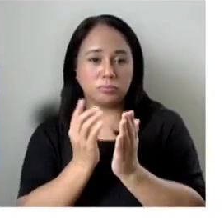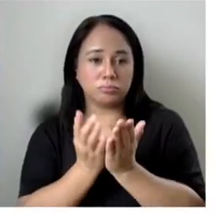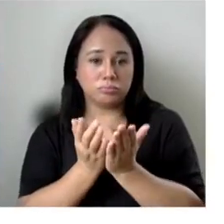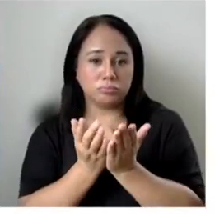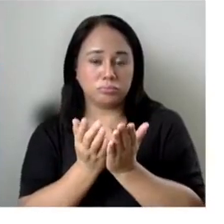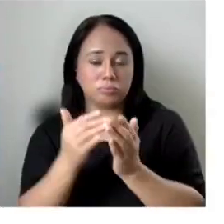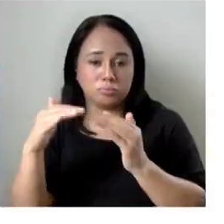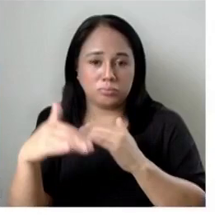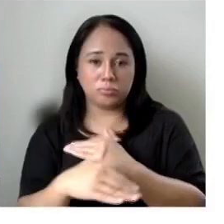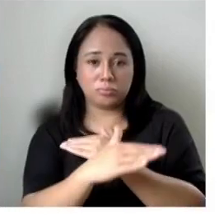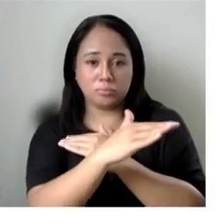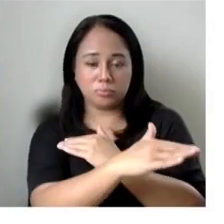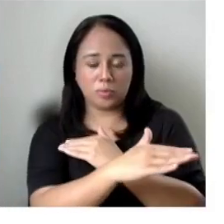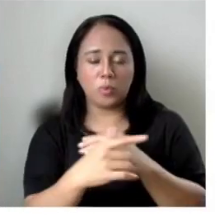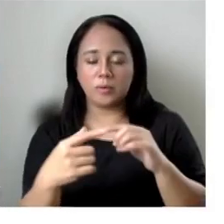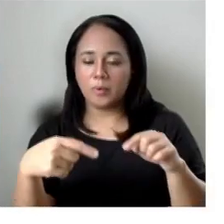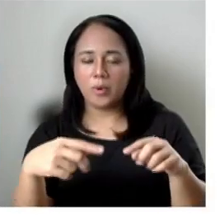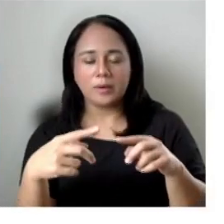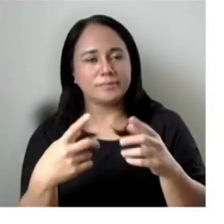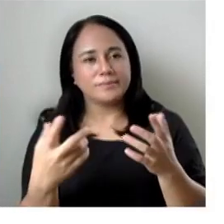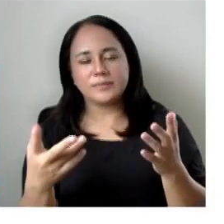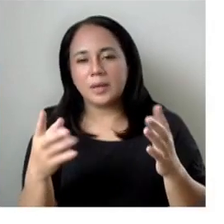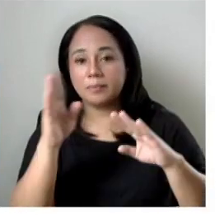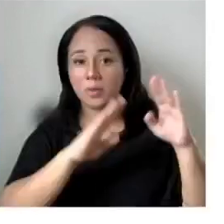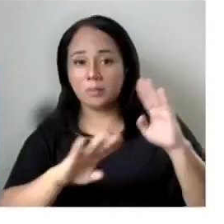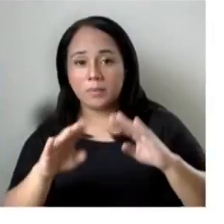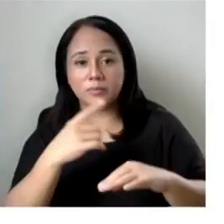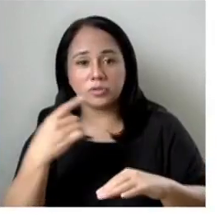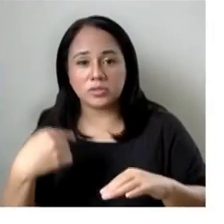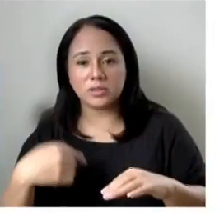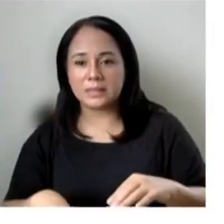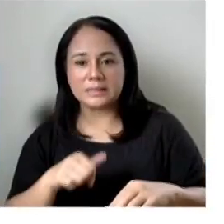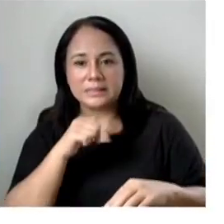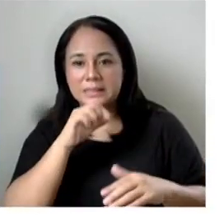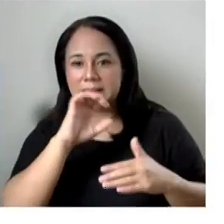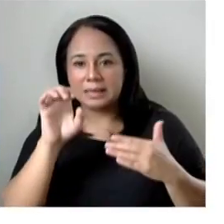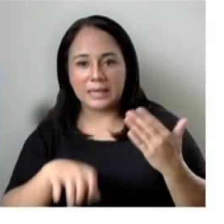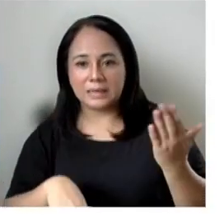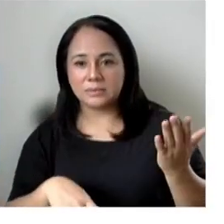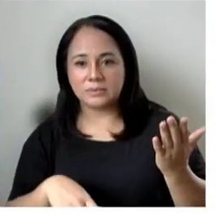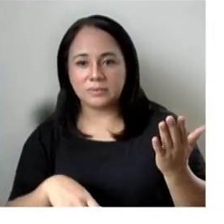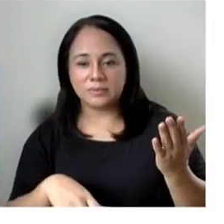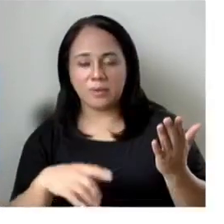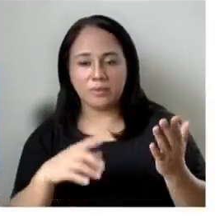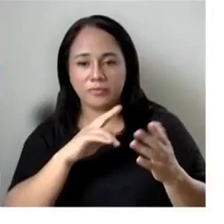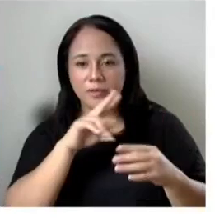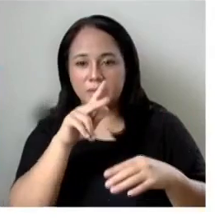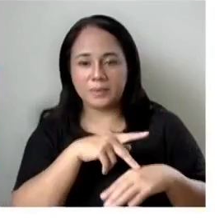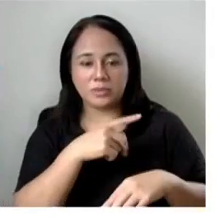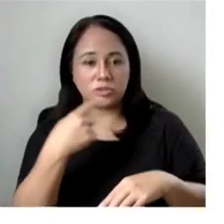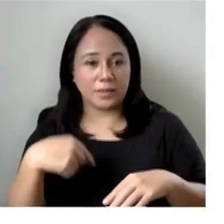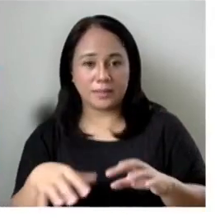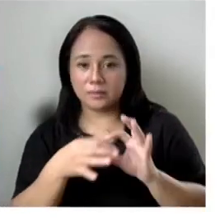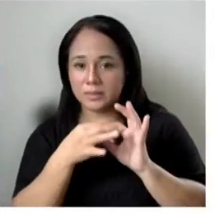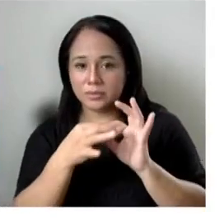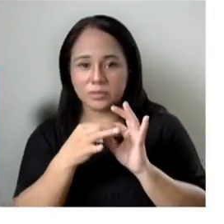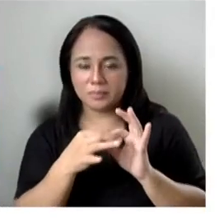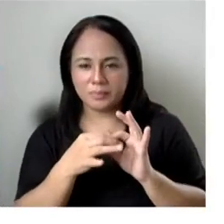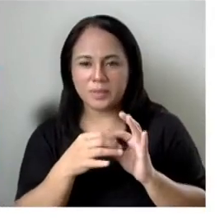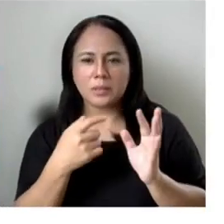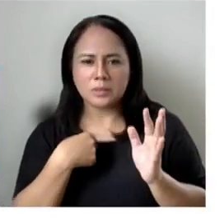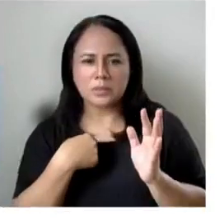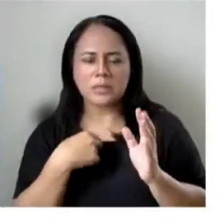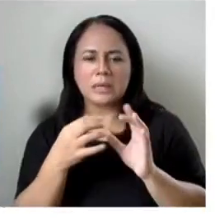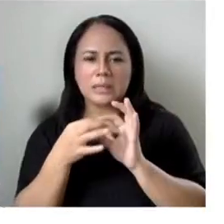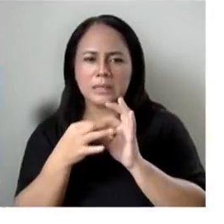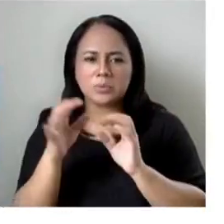or territorial dispute with China is not the end all and be all of the Philippine-China relationship. It is a vibrant relationship